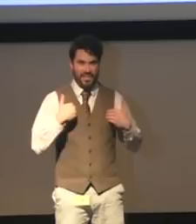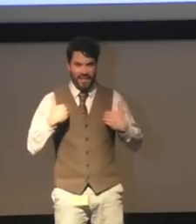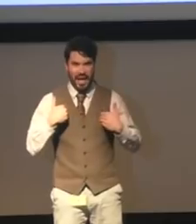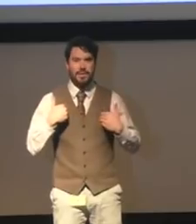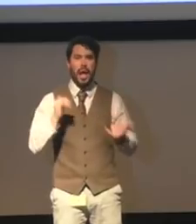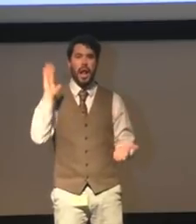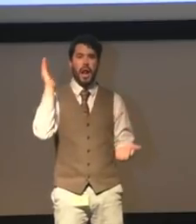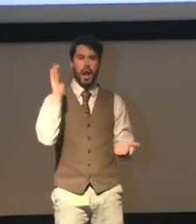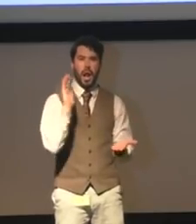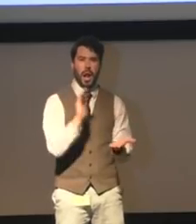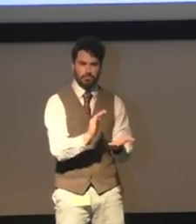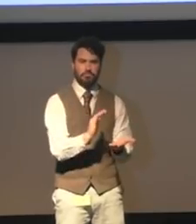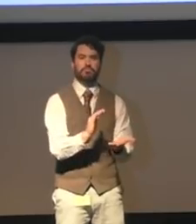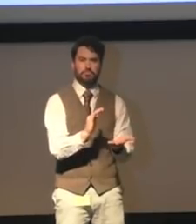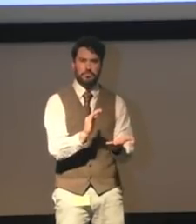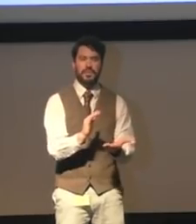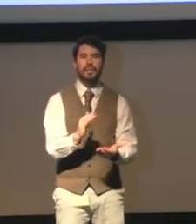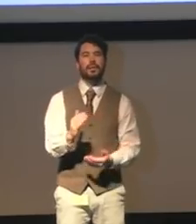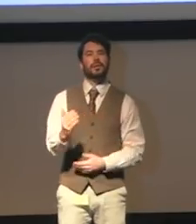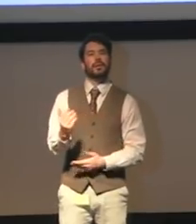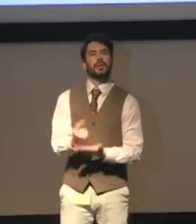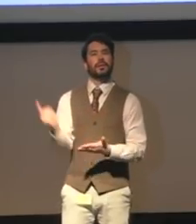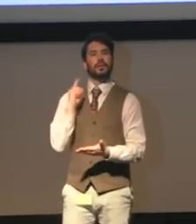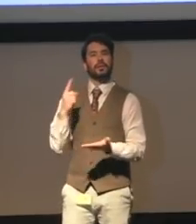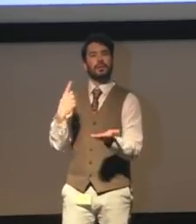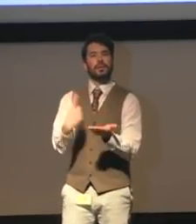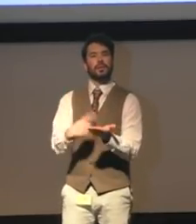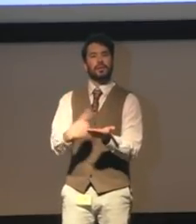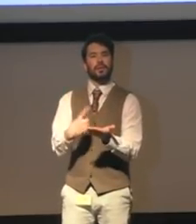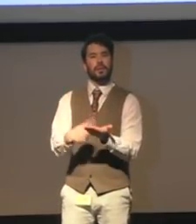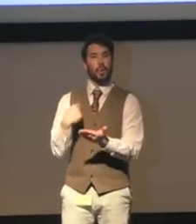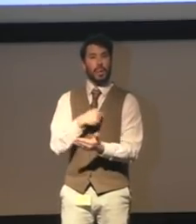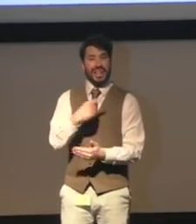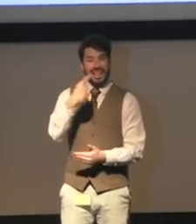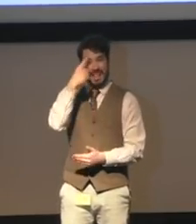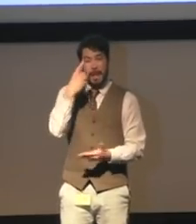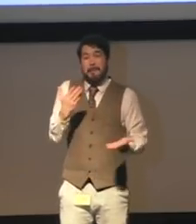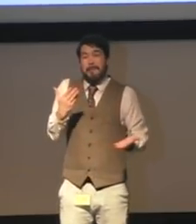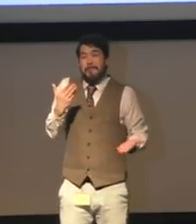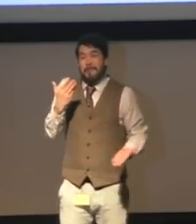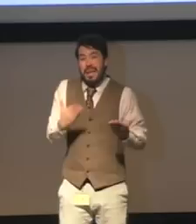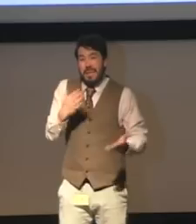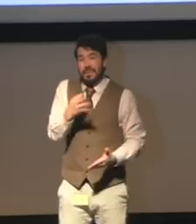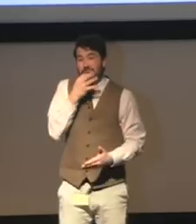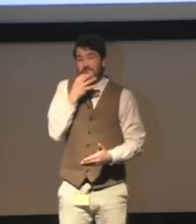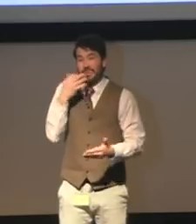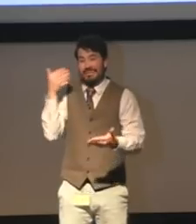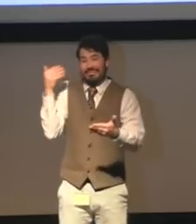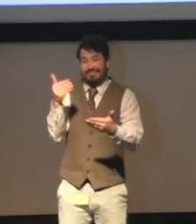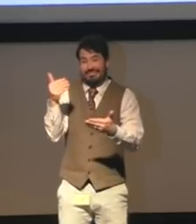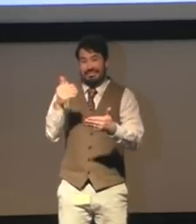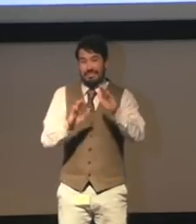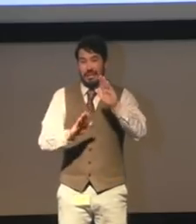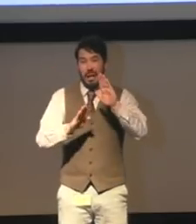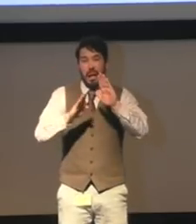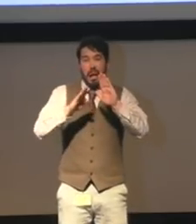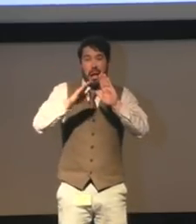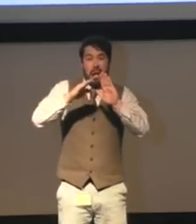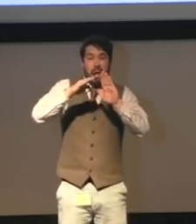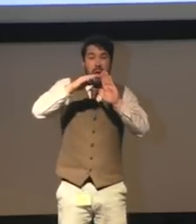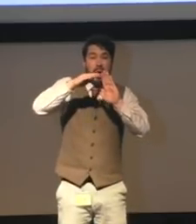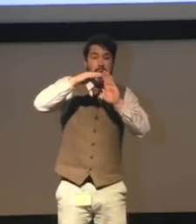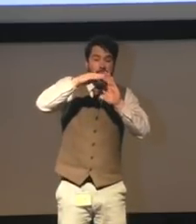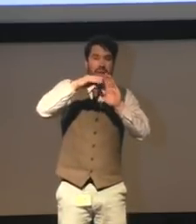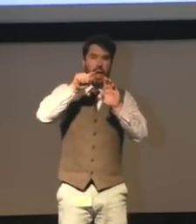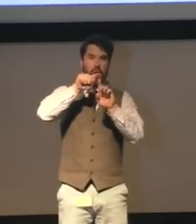that. Last time we spoke, we talked about potentially reaching the top of the curve or looking to the other side of the curve. We have a different analogy for you today